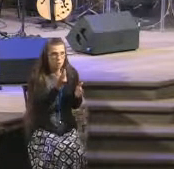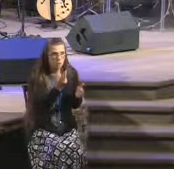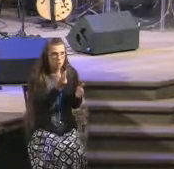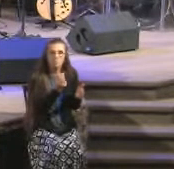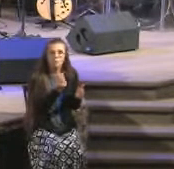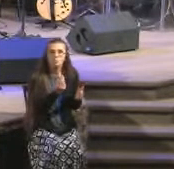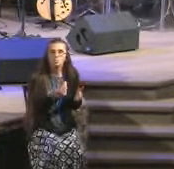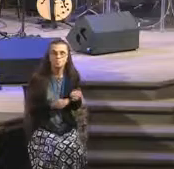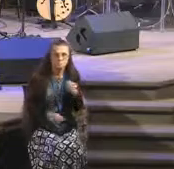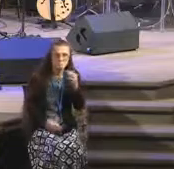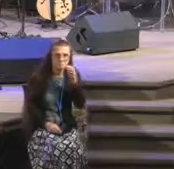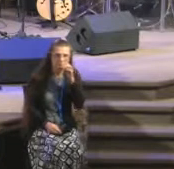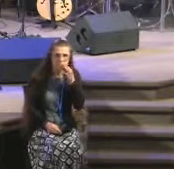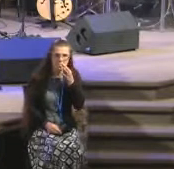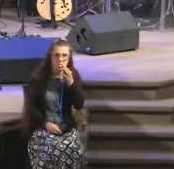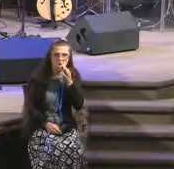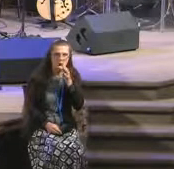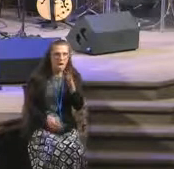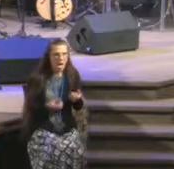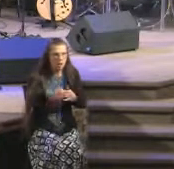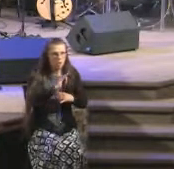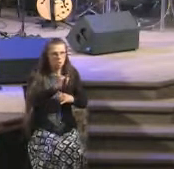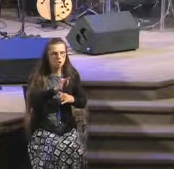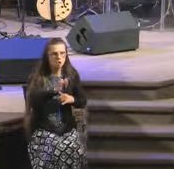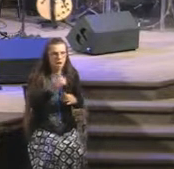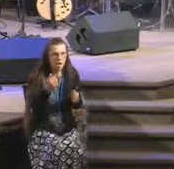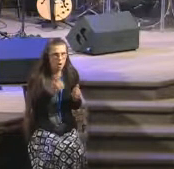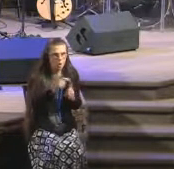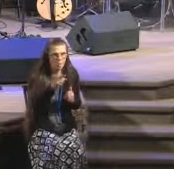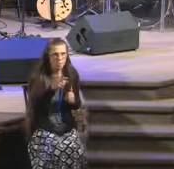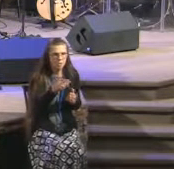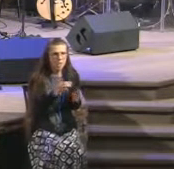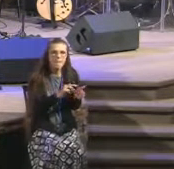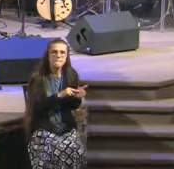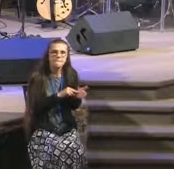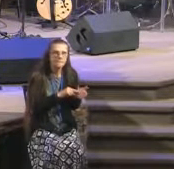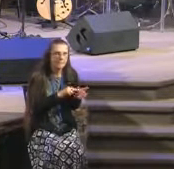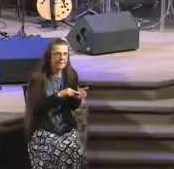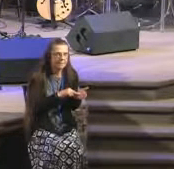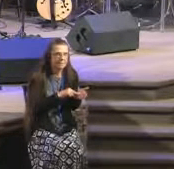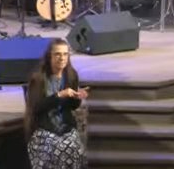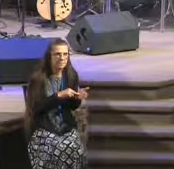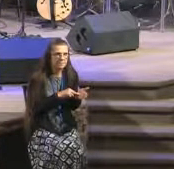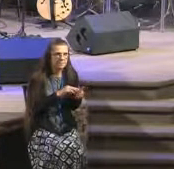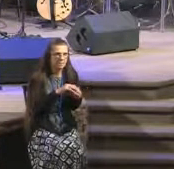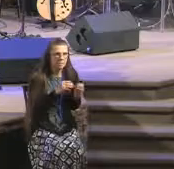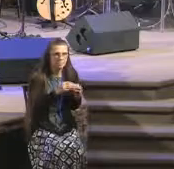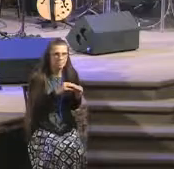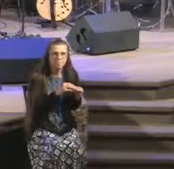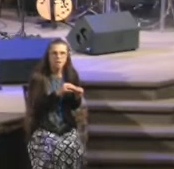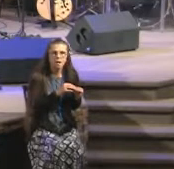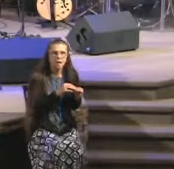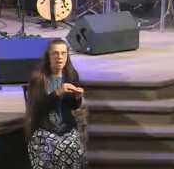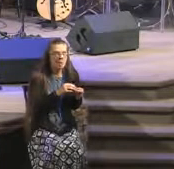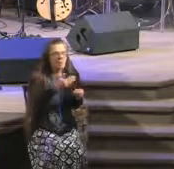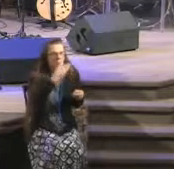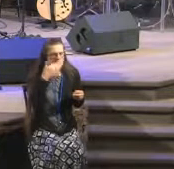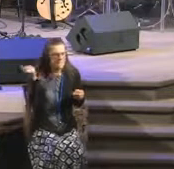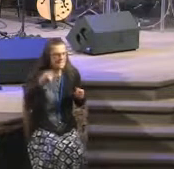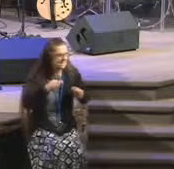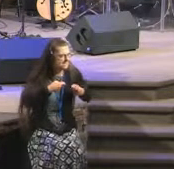And I want to share with you message dealing with God's best gifts, the